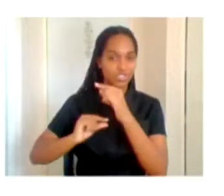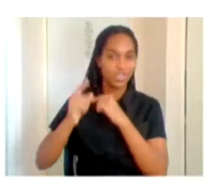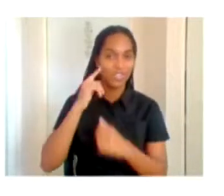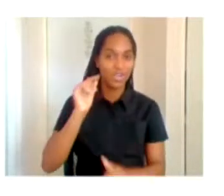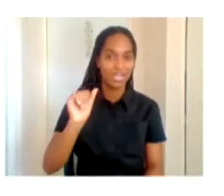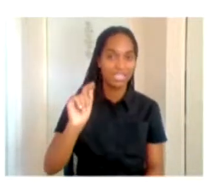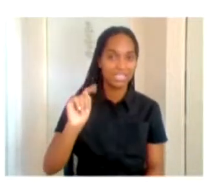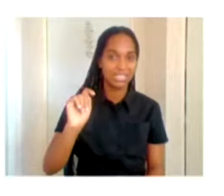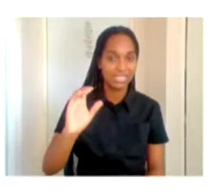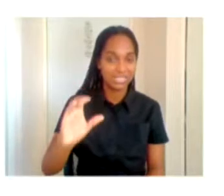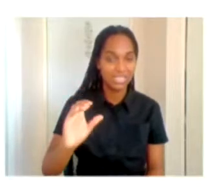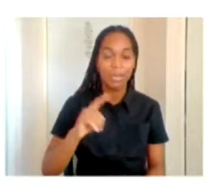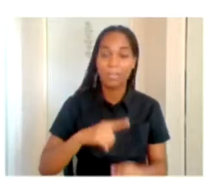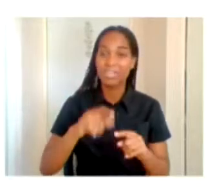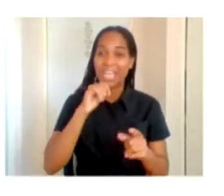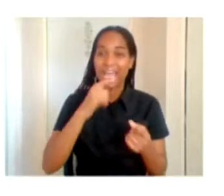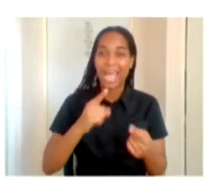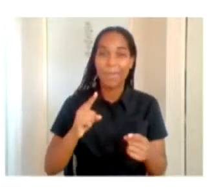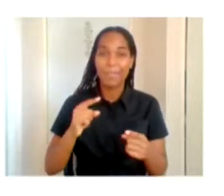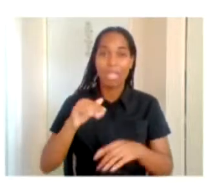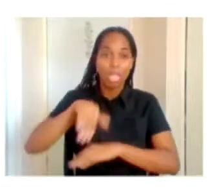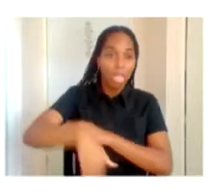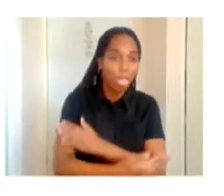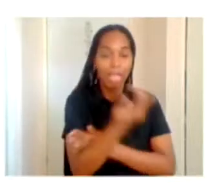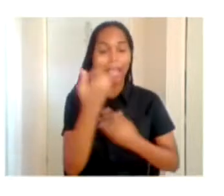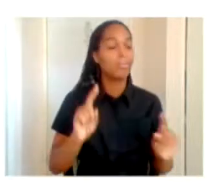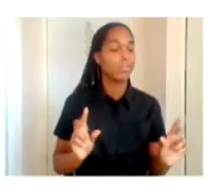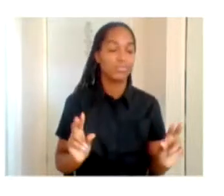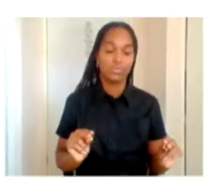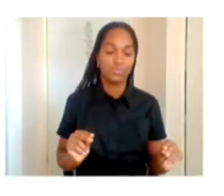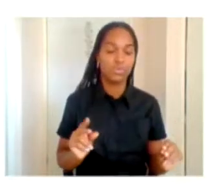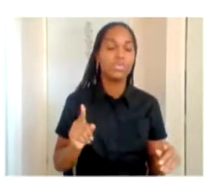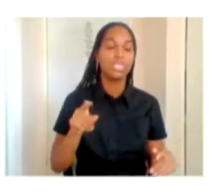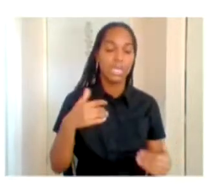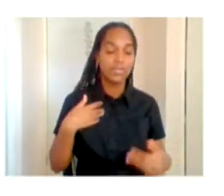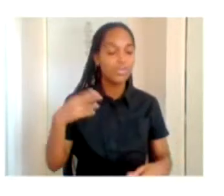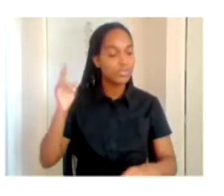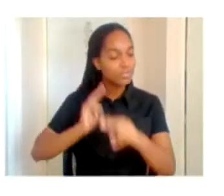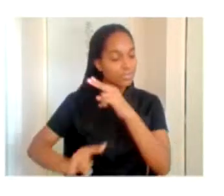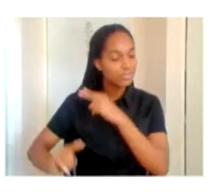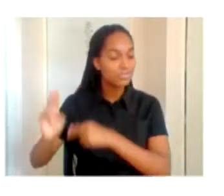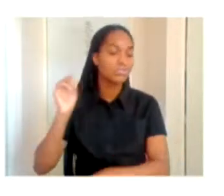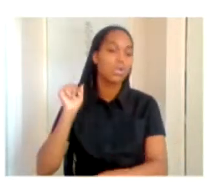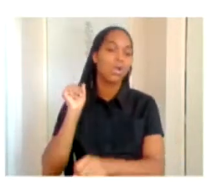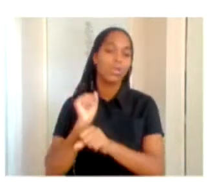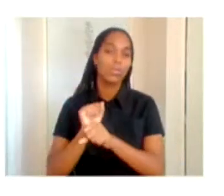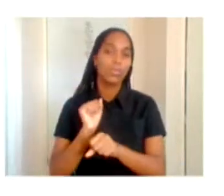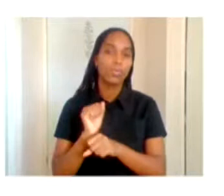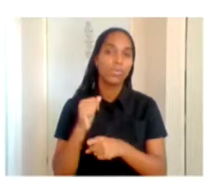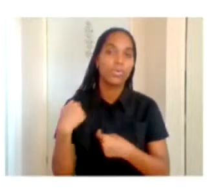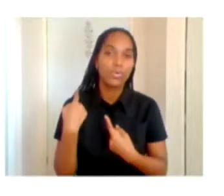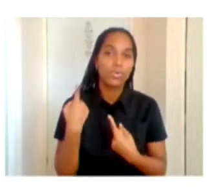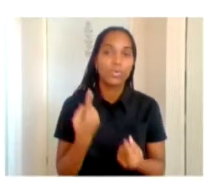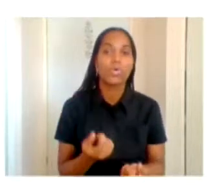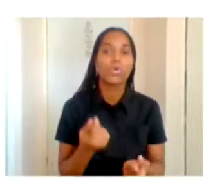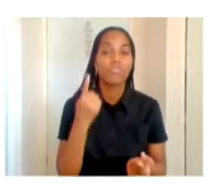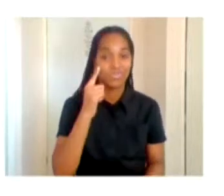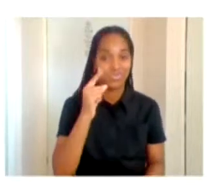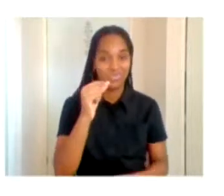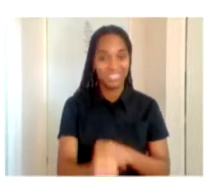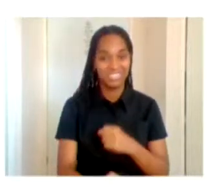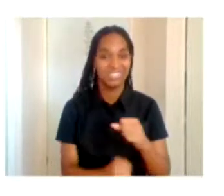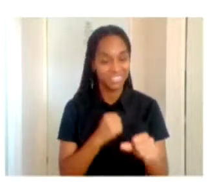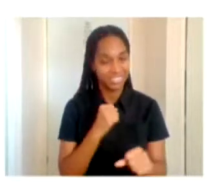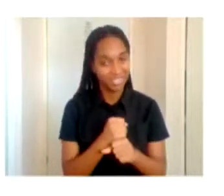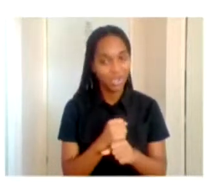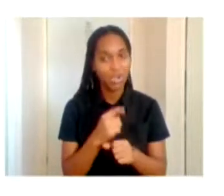happen overnight. There has been a kind of history of work done in Atsc for 20 years, thinking about what should be